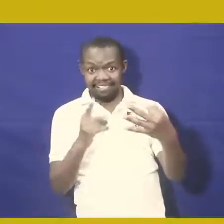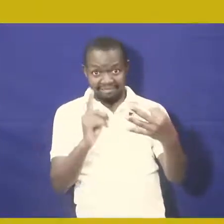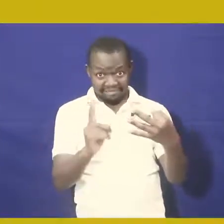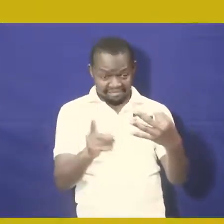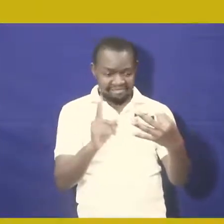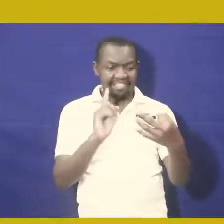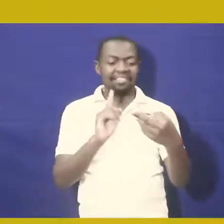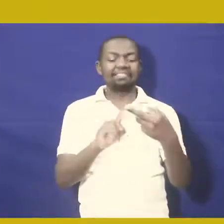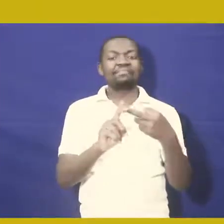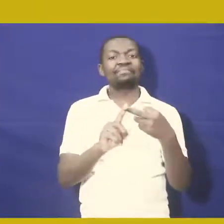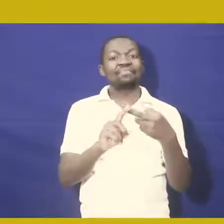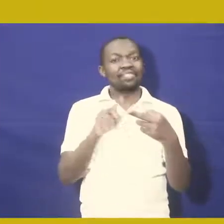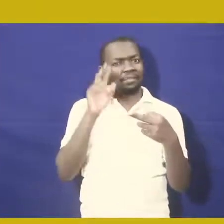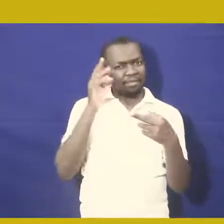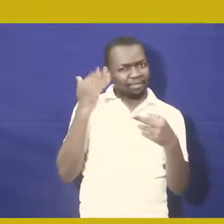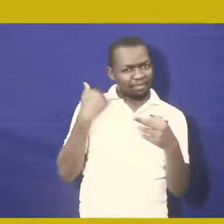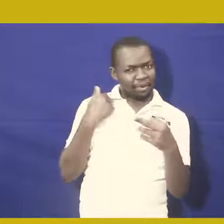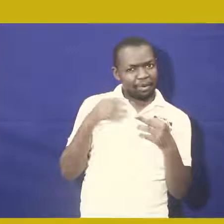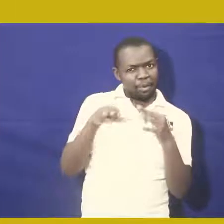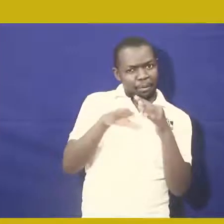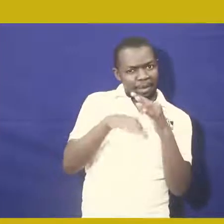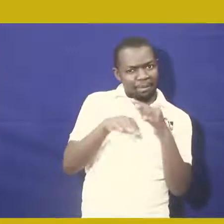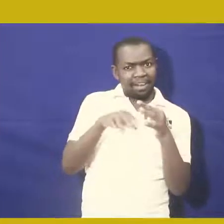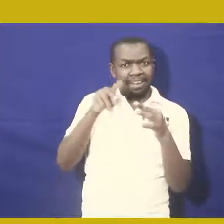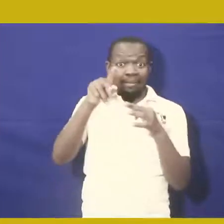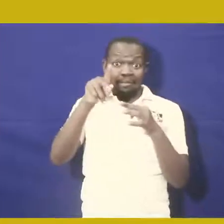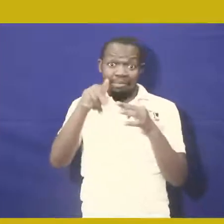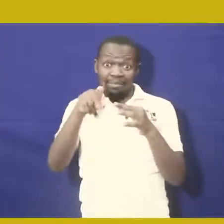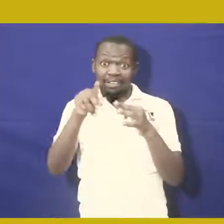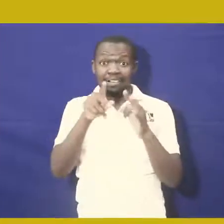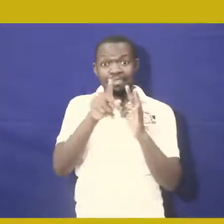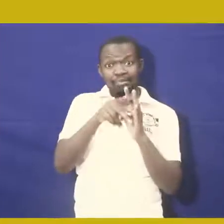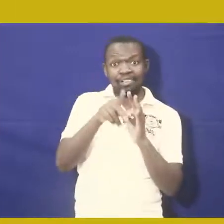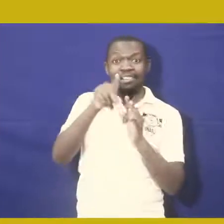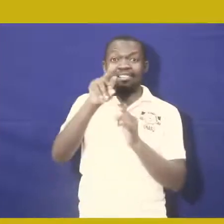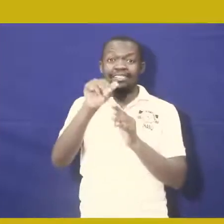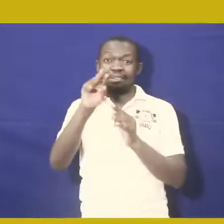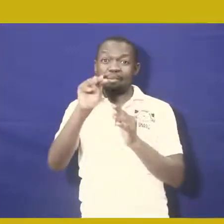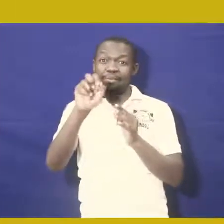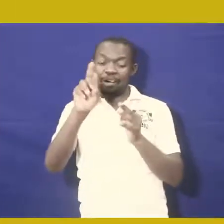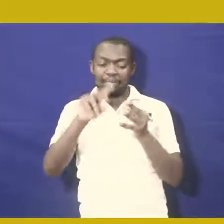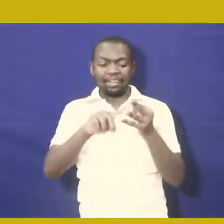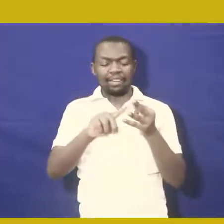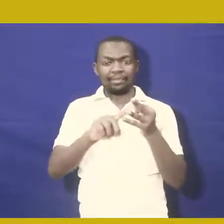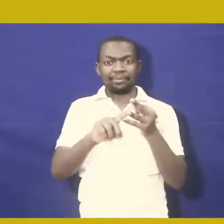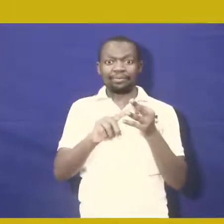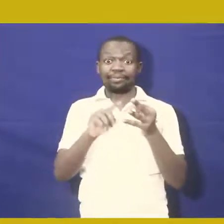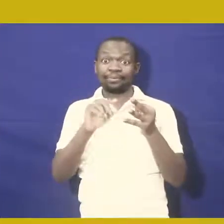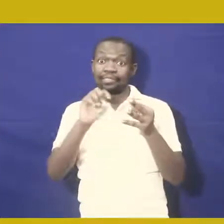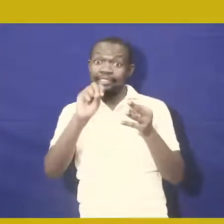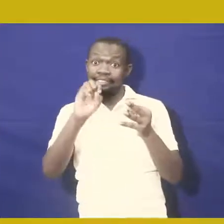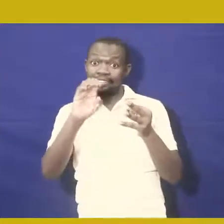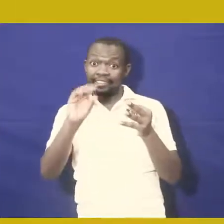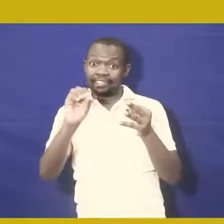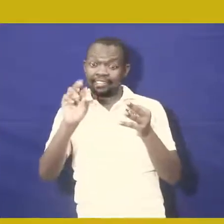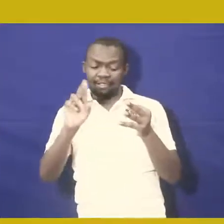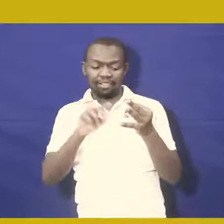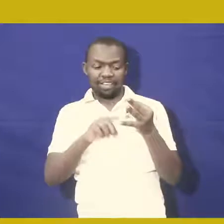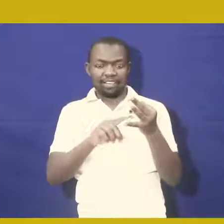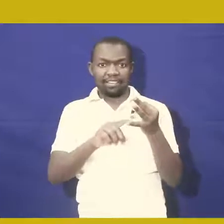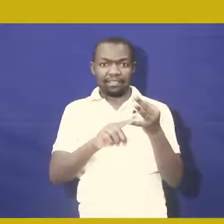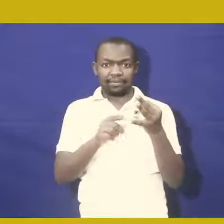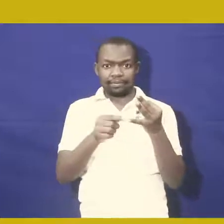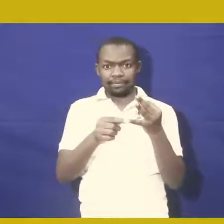Yes, the primary sources, right? Then create the secondary sources, perfect. And then